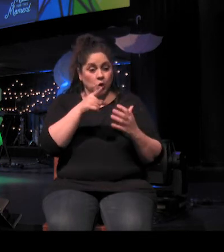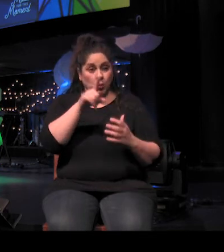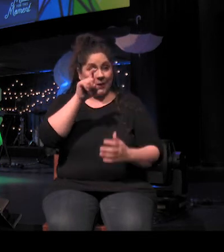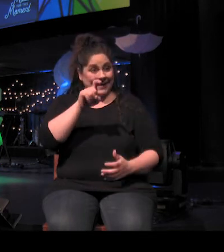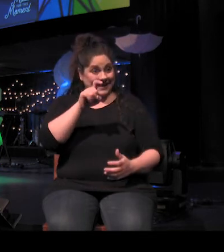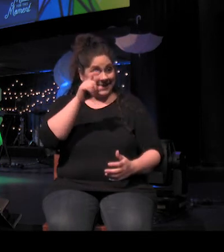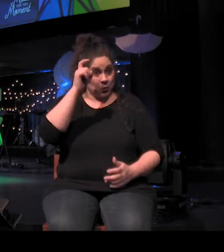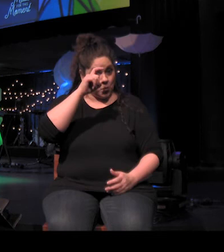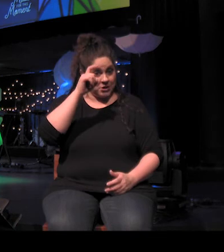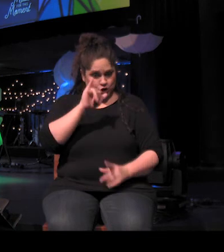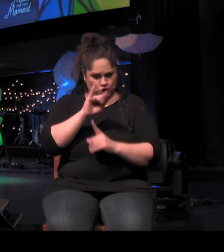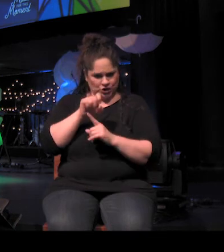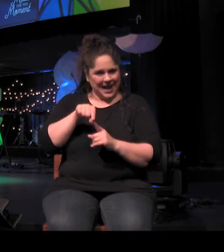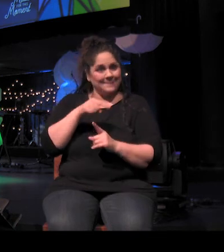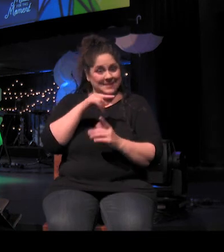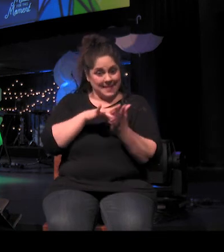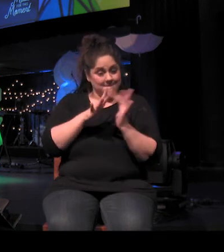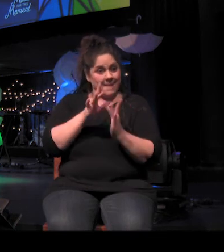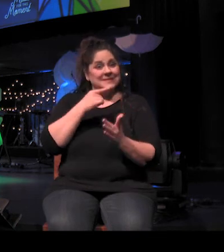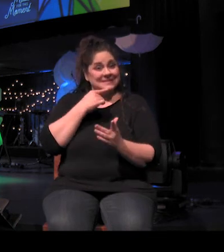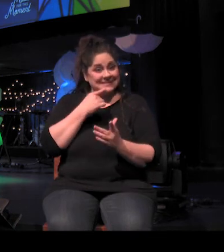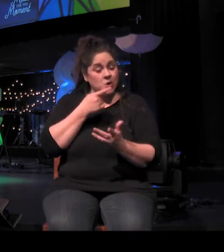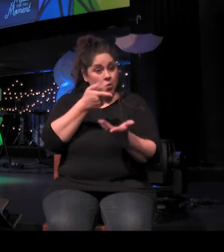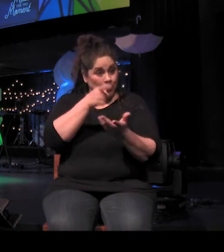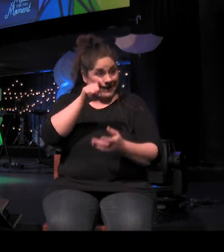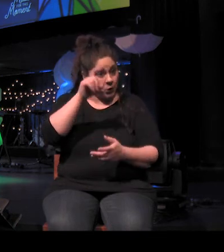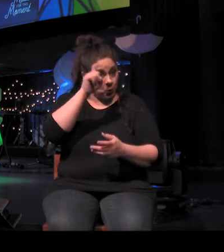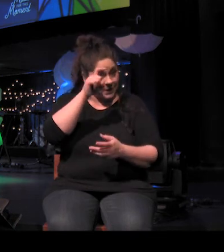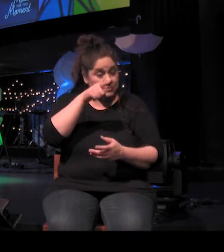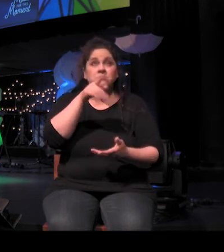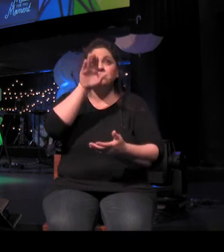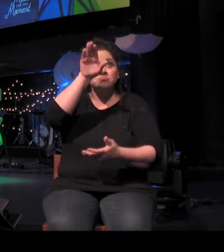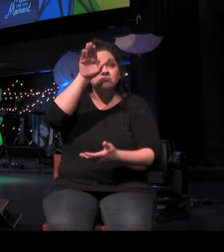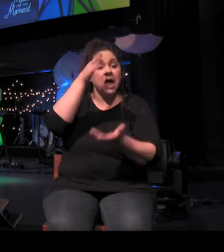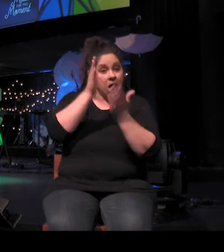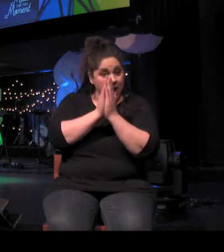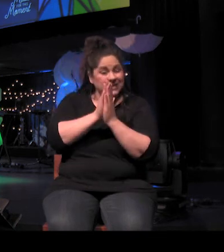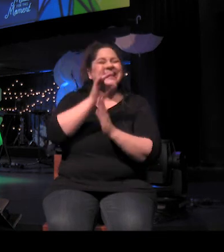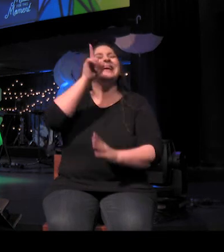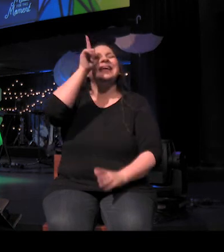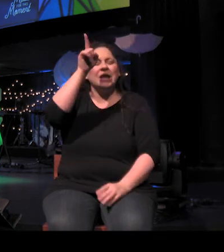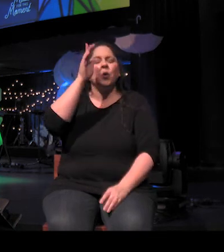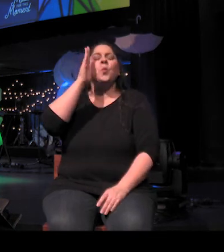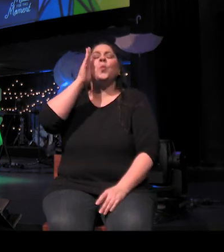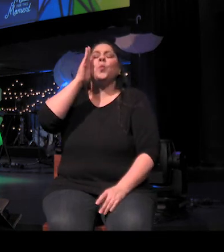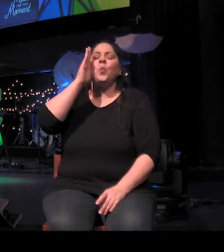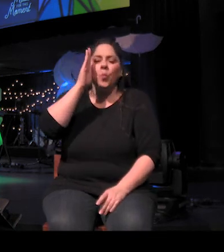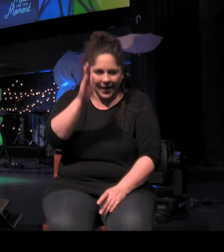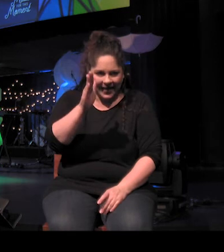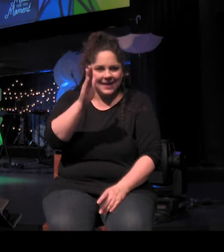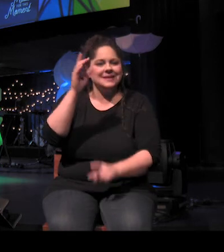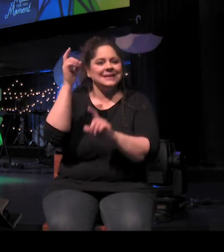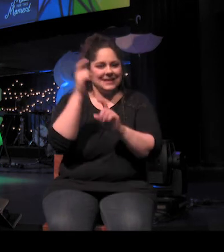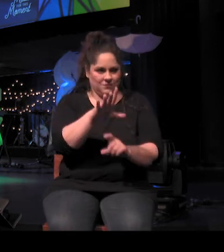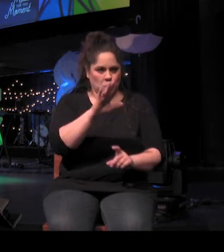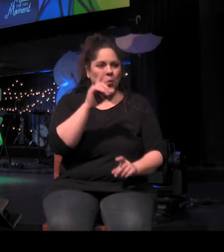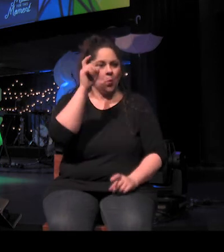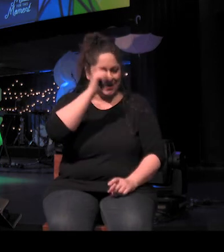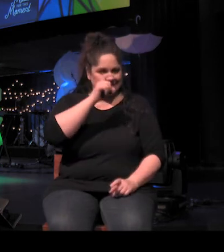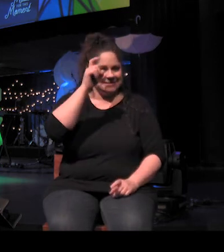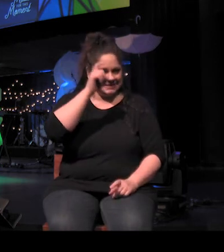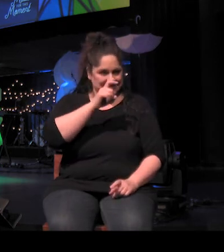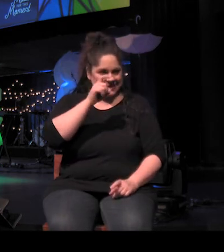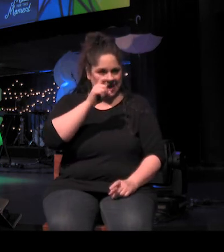wisdom, ask our generous God, and he will. Everybody say will. He will give it to you. He will